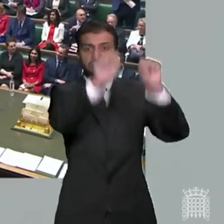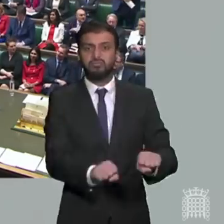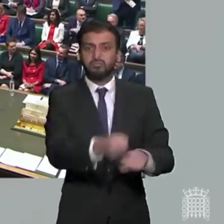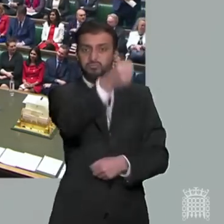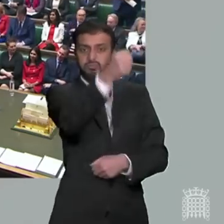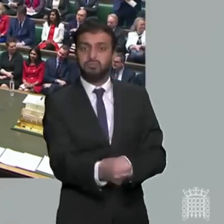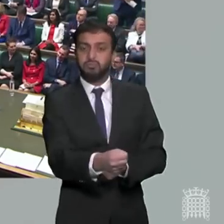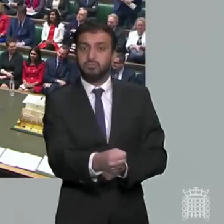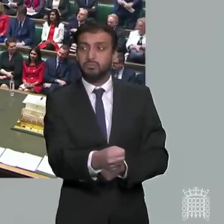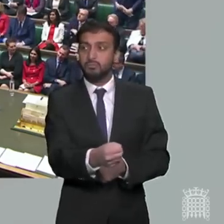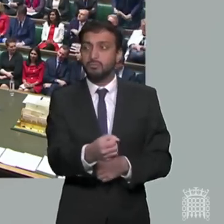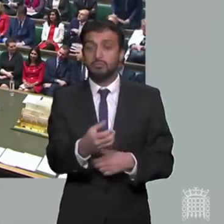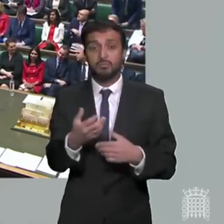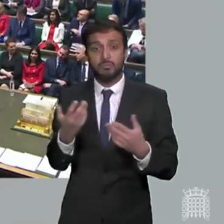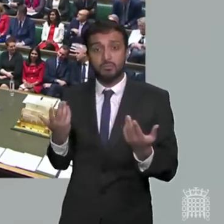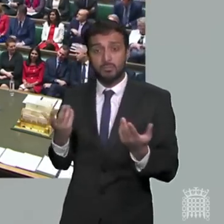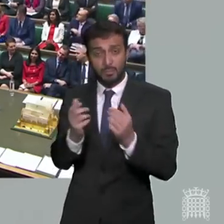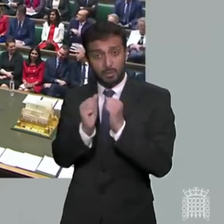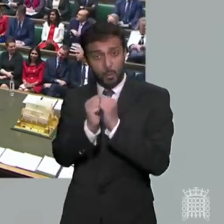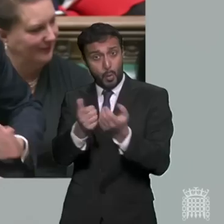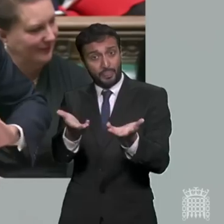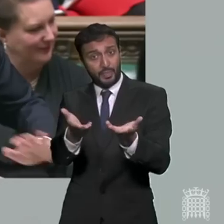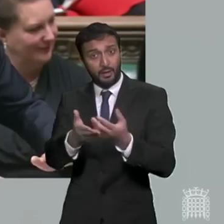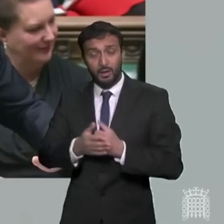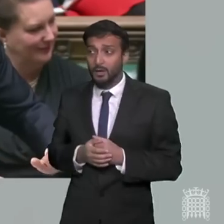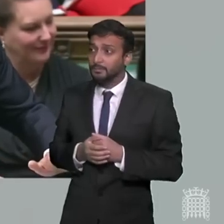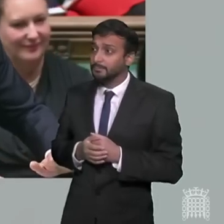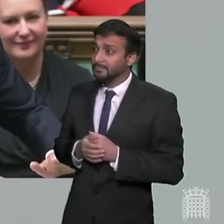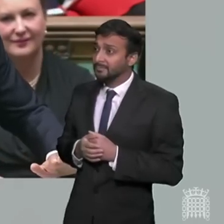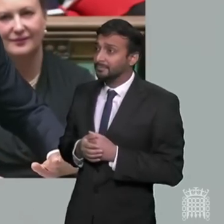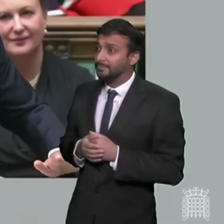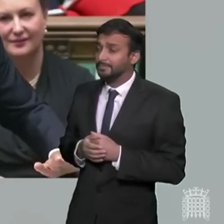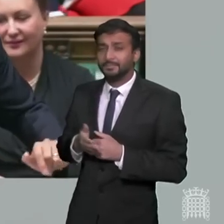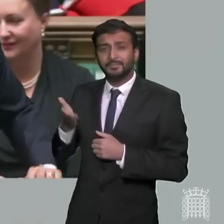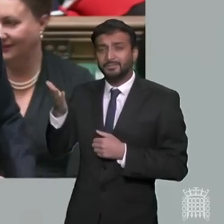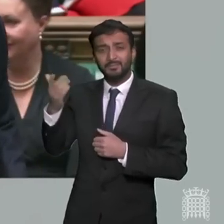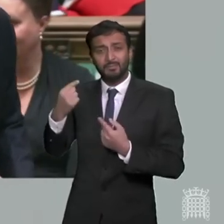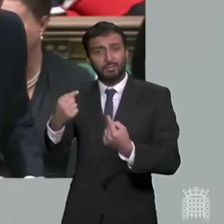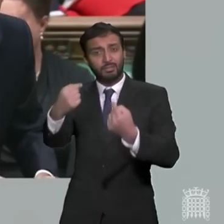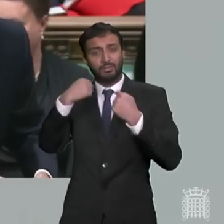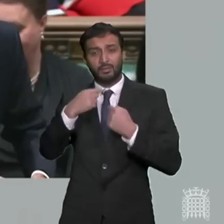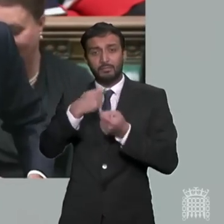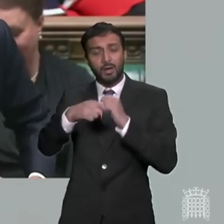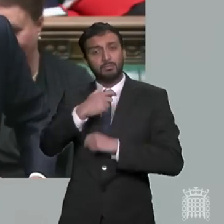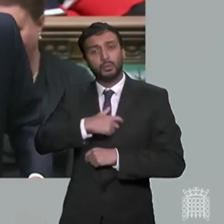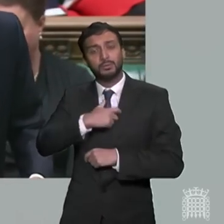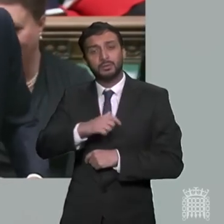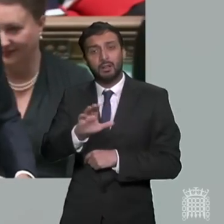Mr Speaker, as ever, engaging in the petty personality politics,